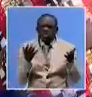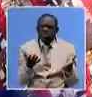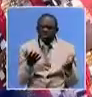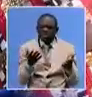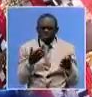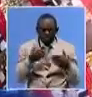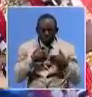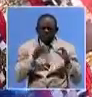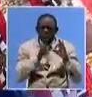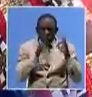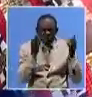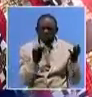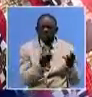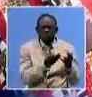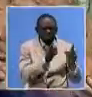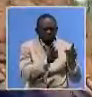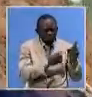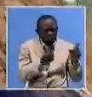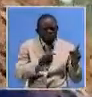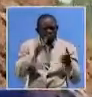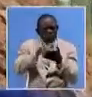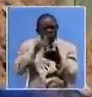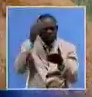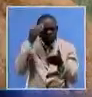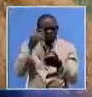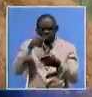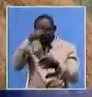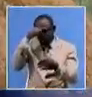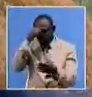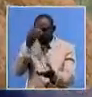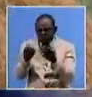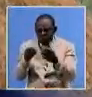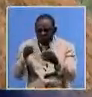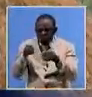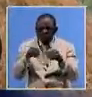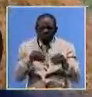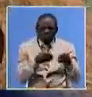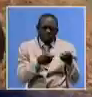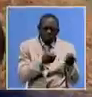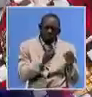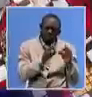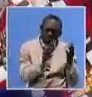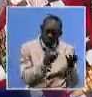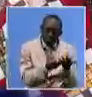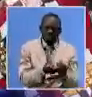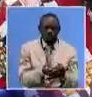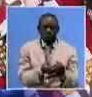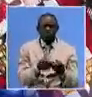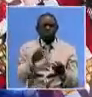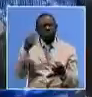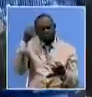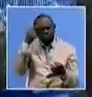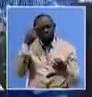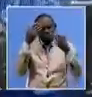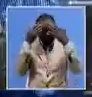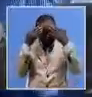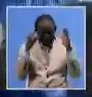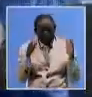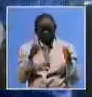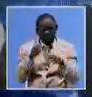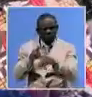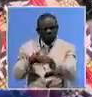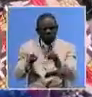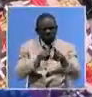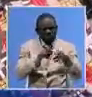us. That's why we are doing so. The government is, however, alive to this and has brought various stakeholders on board to